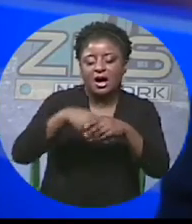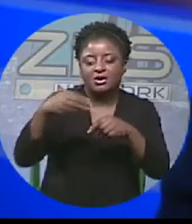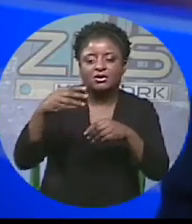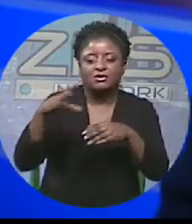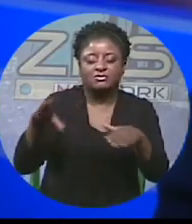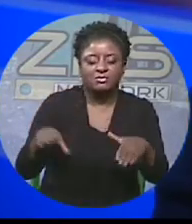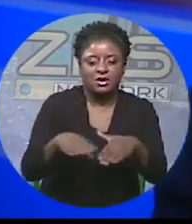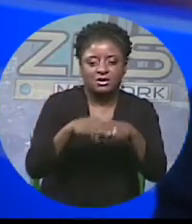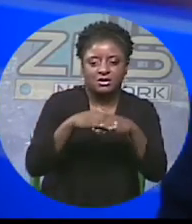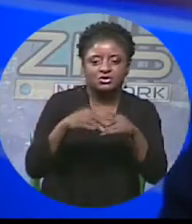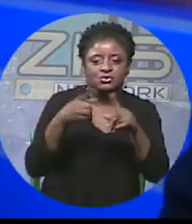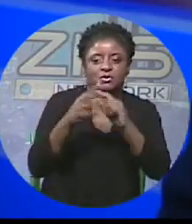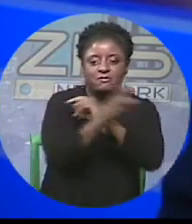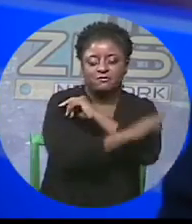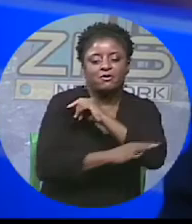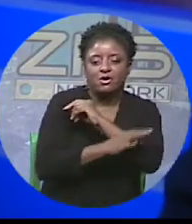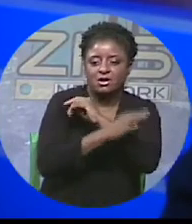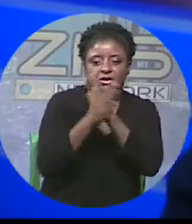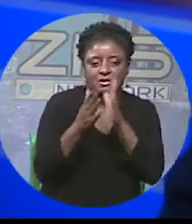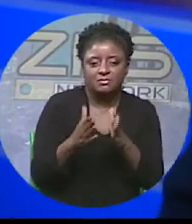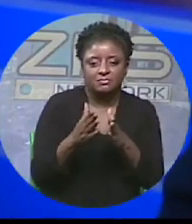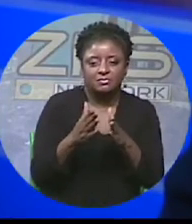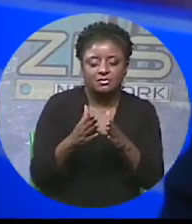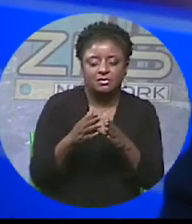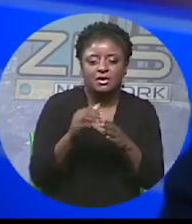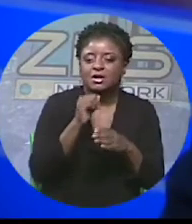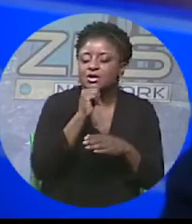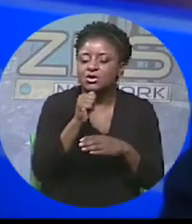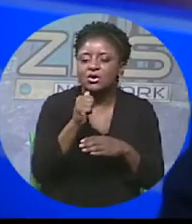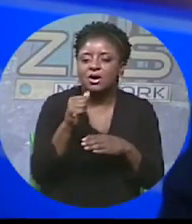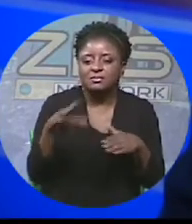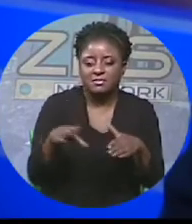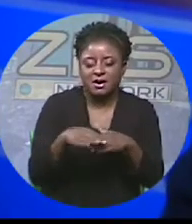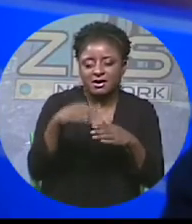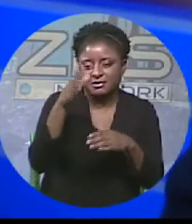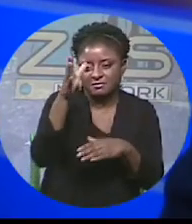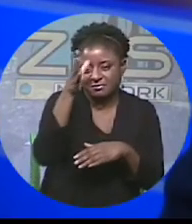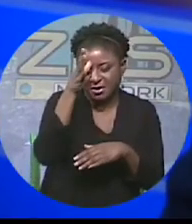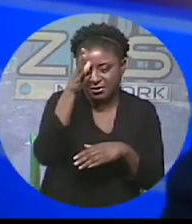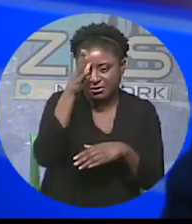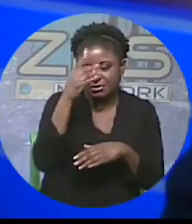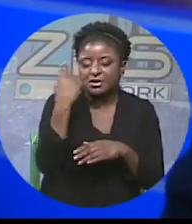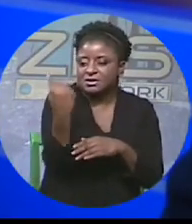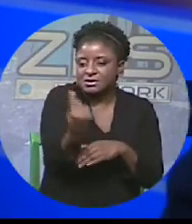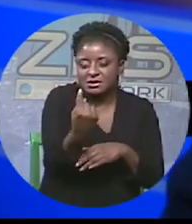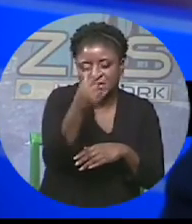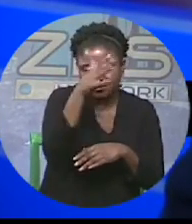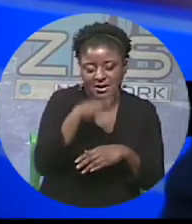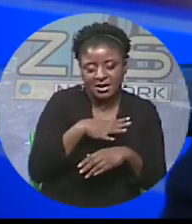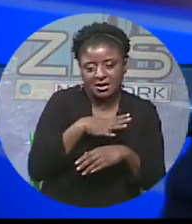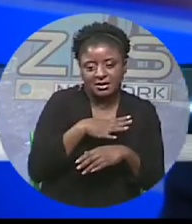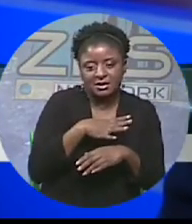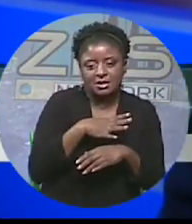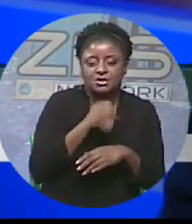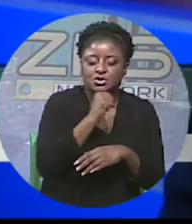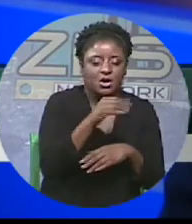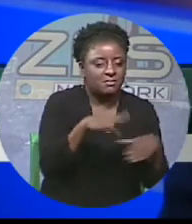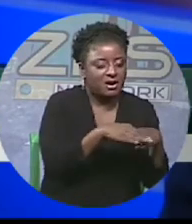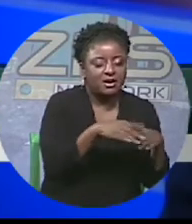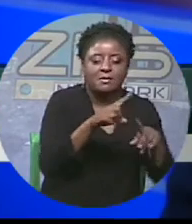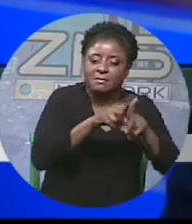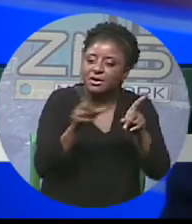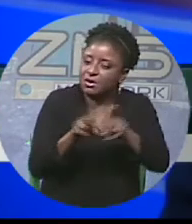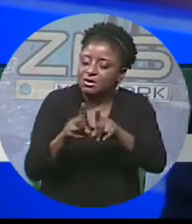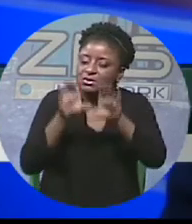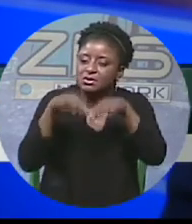father is naturally a single man who is not married, but it could be a married man. An